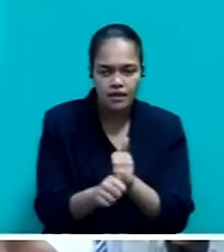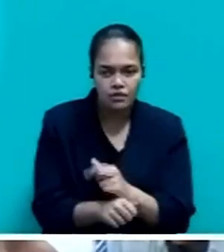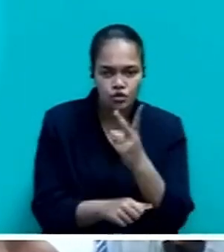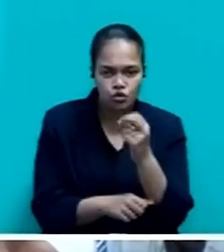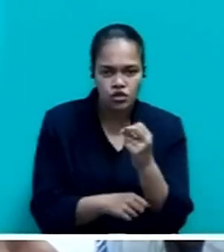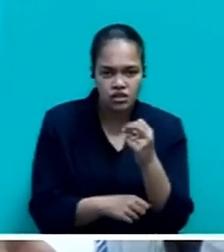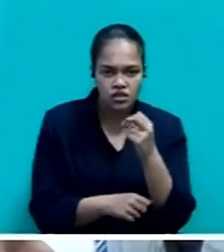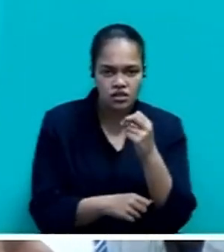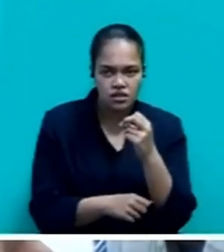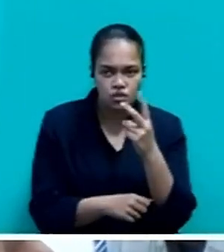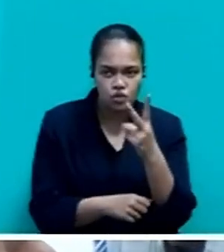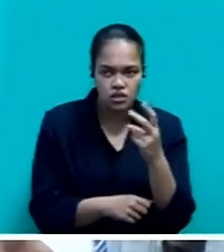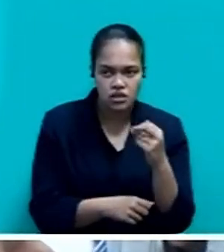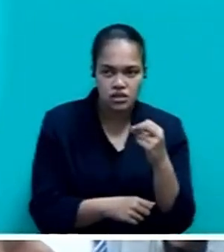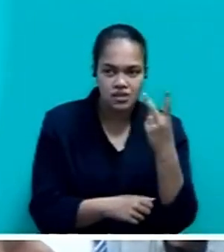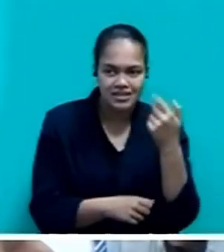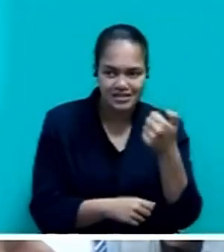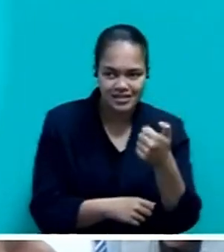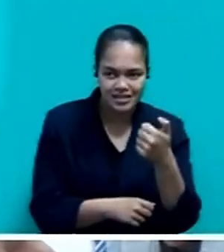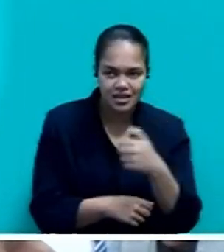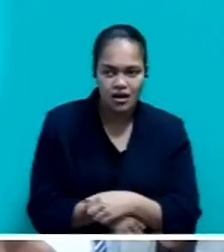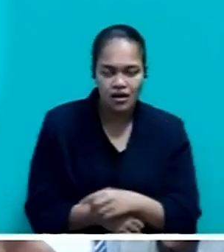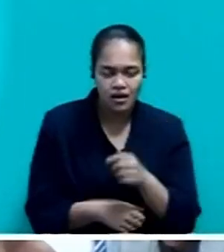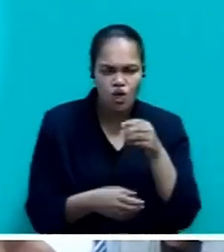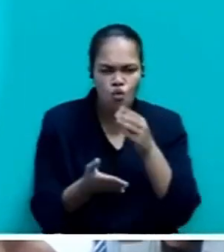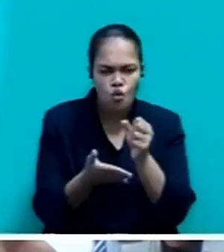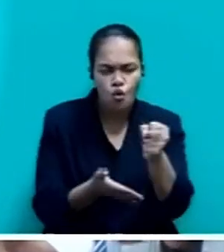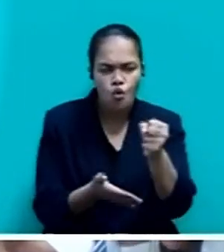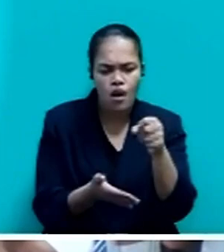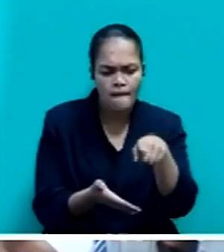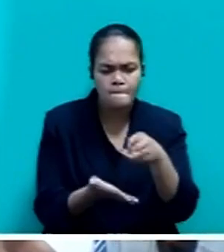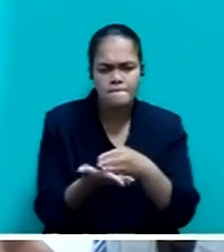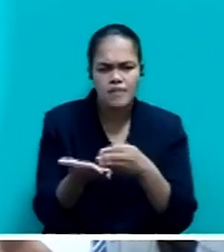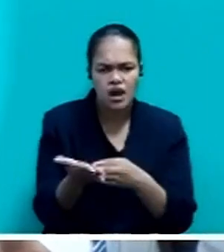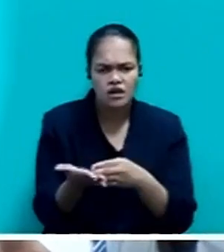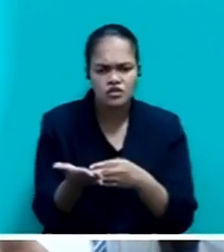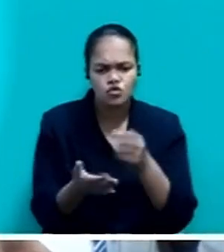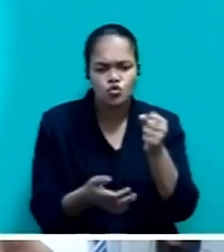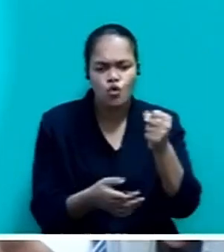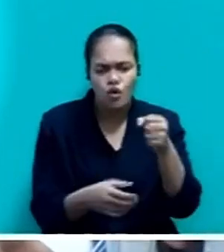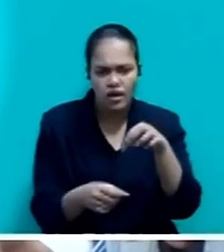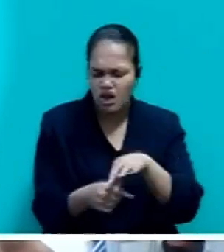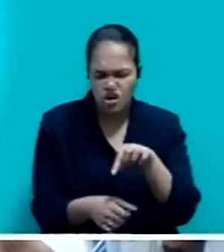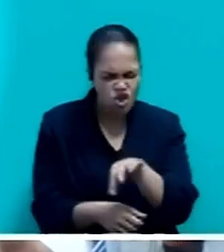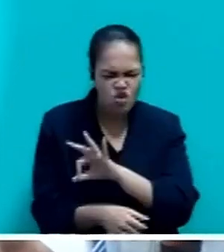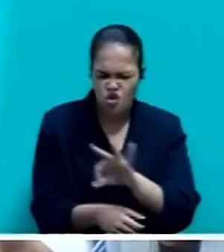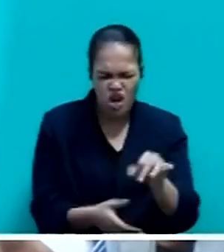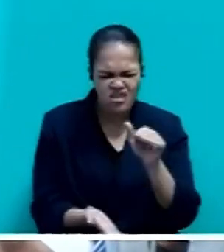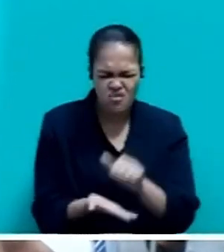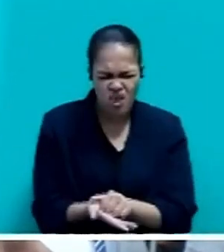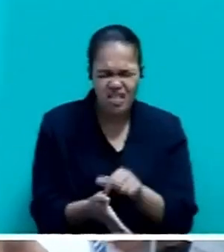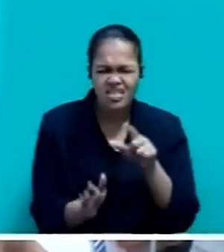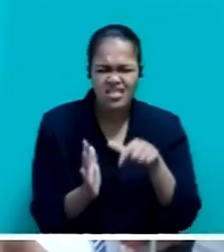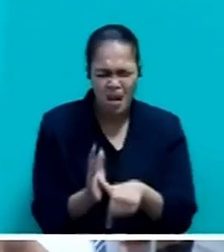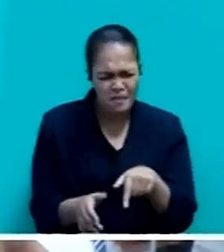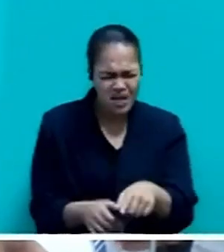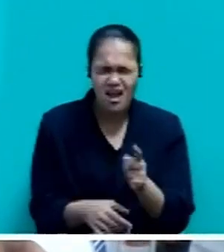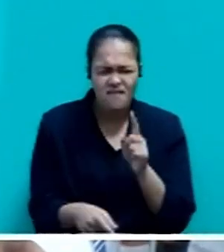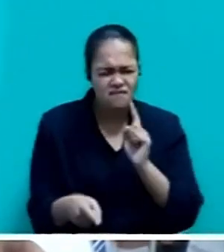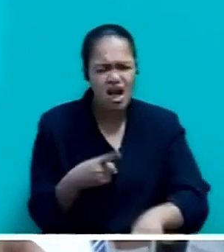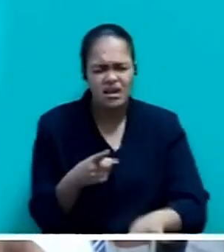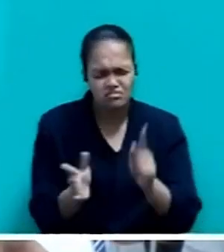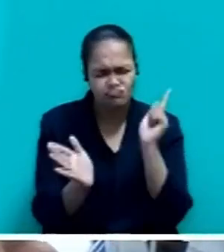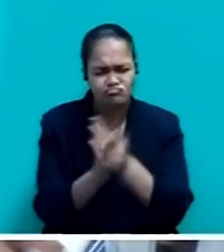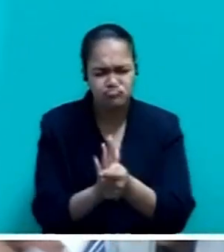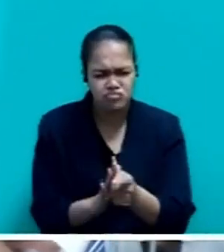with also the request for the budget to hold those elections. And this is not the right time. This is too early. This is just trying to